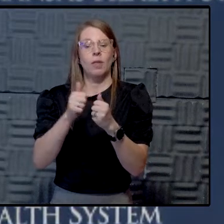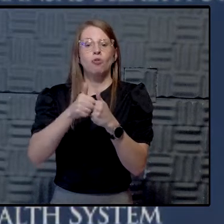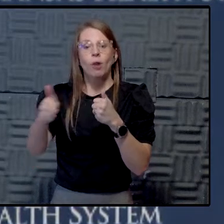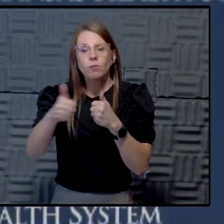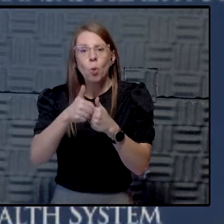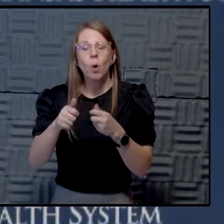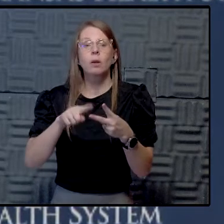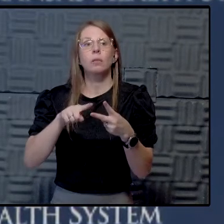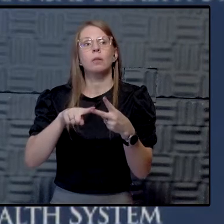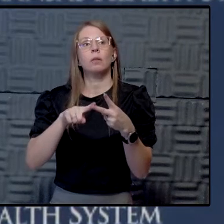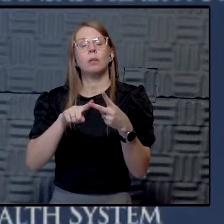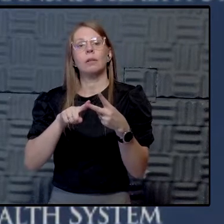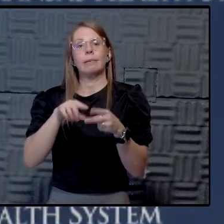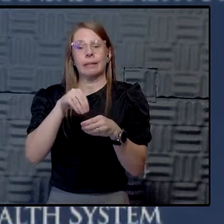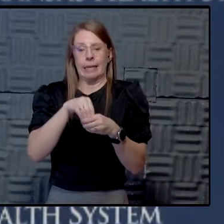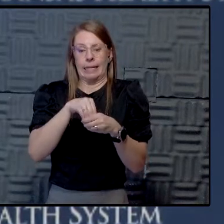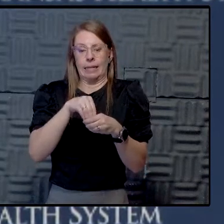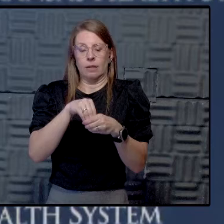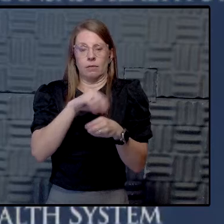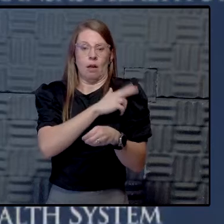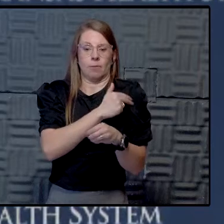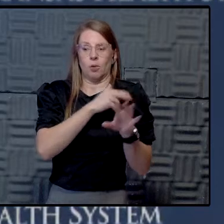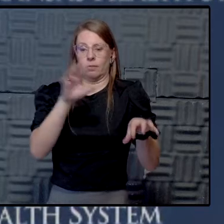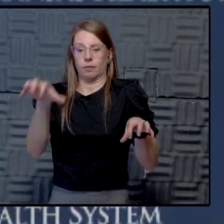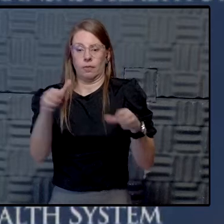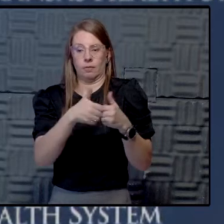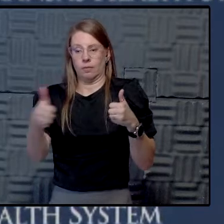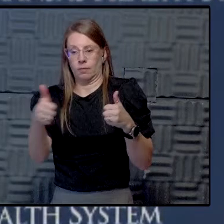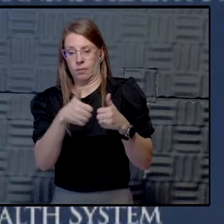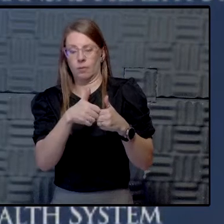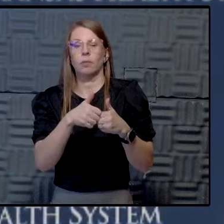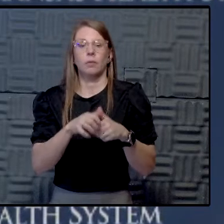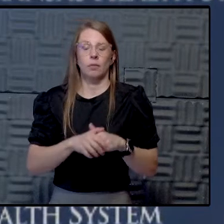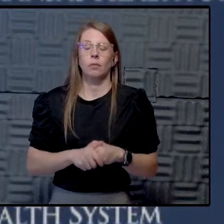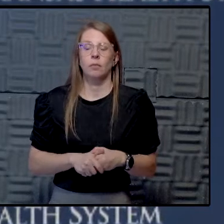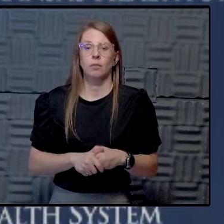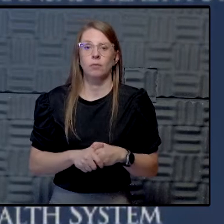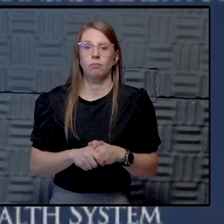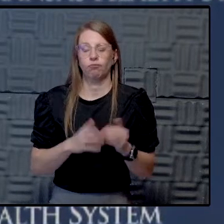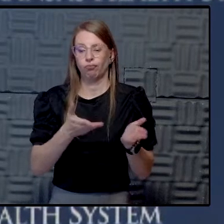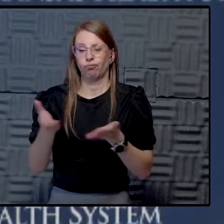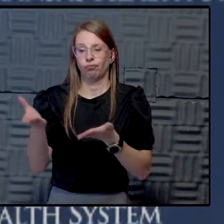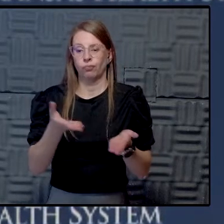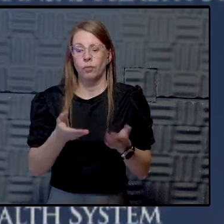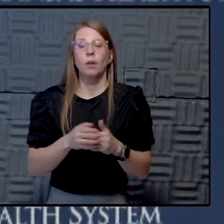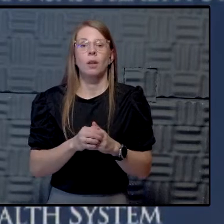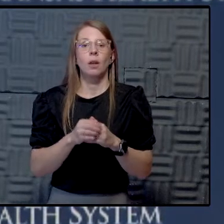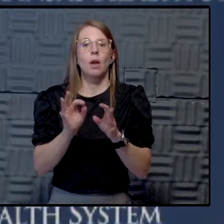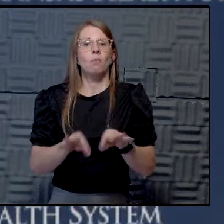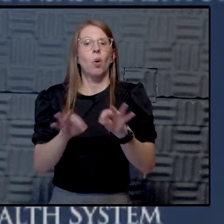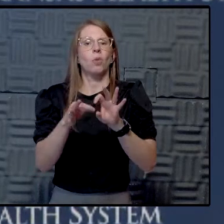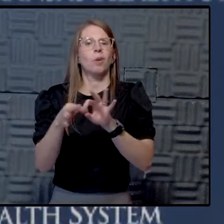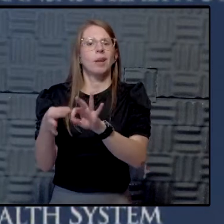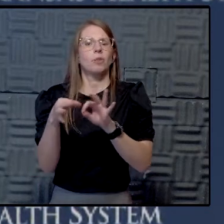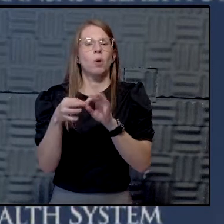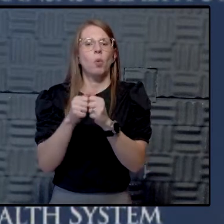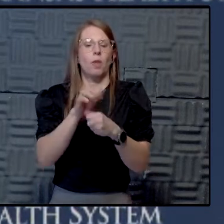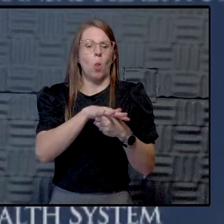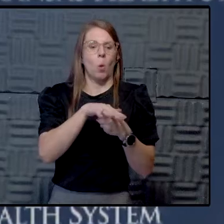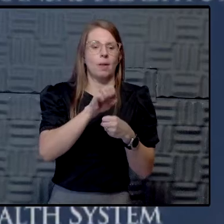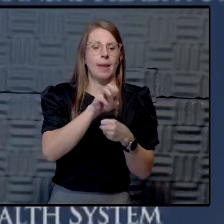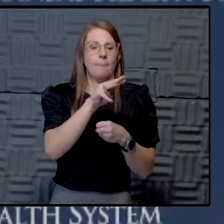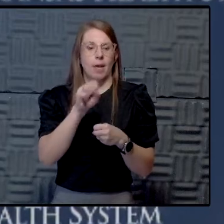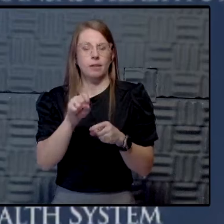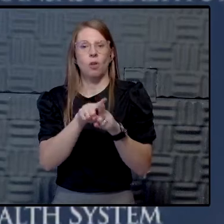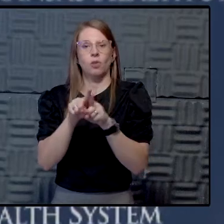do interfacility transports between hospitals. And so there's a very important relationship there with the local EMS and